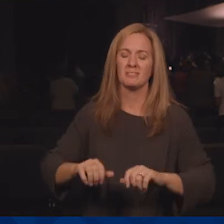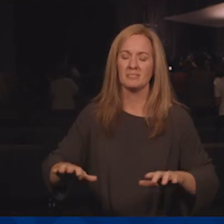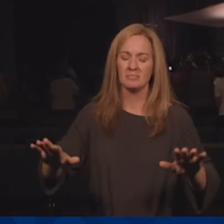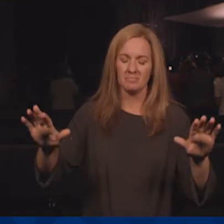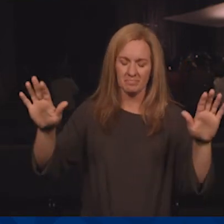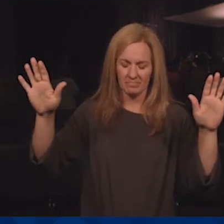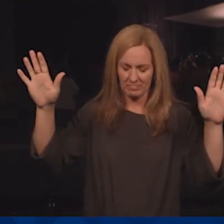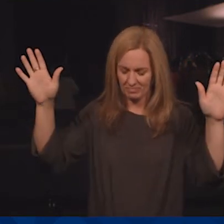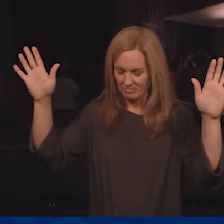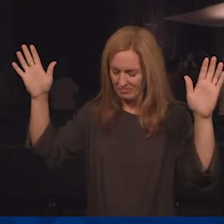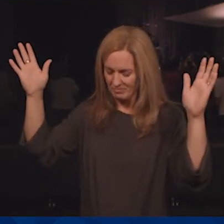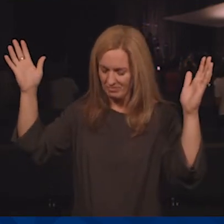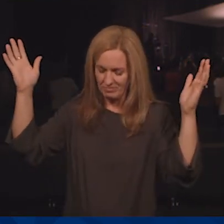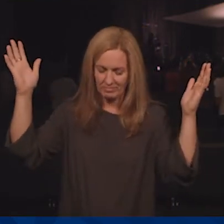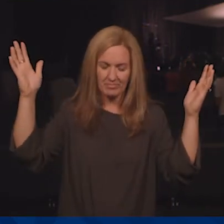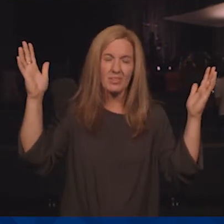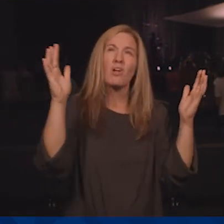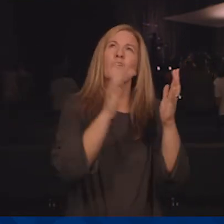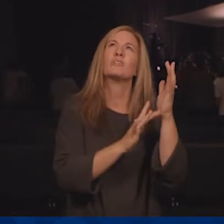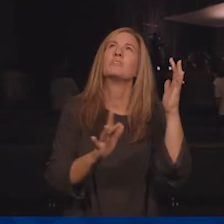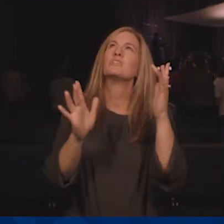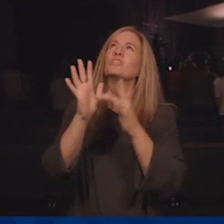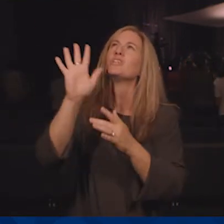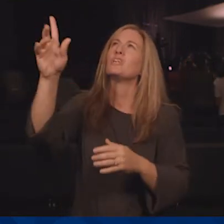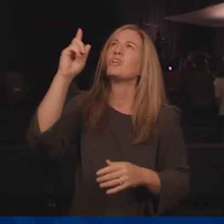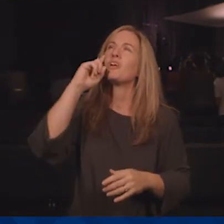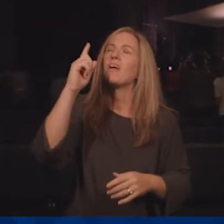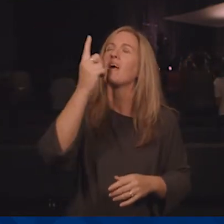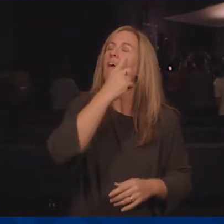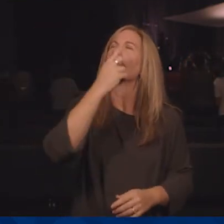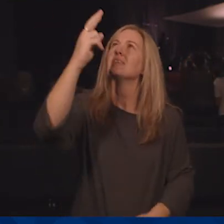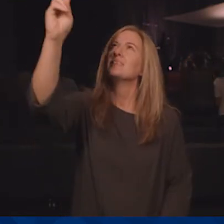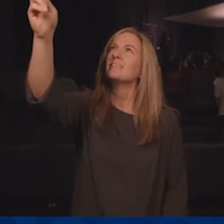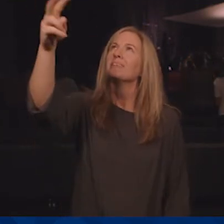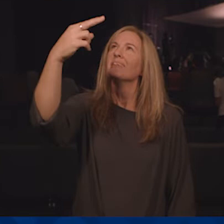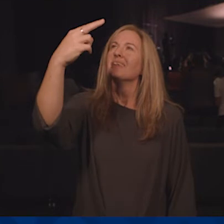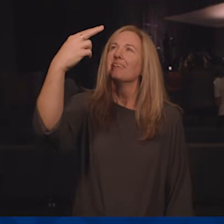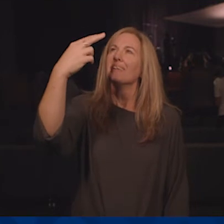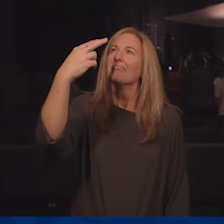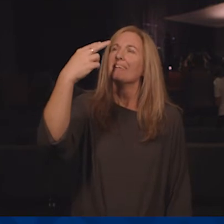Oh Lord Jesus, turn your eyes upon me,